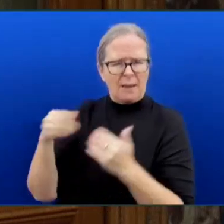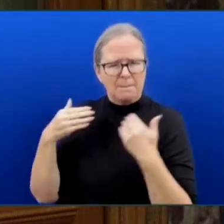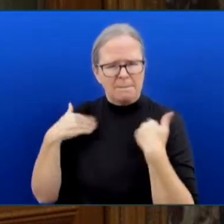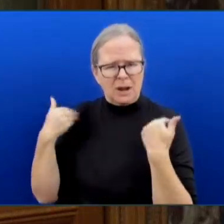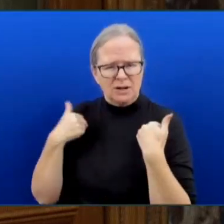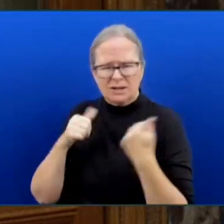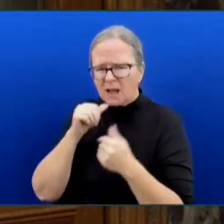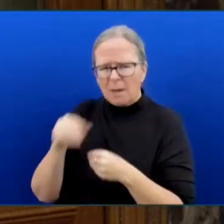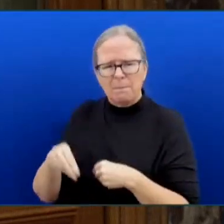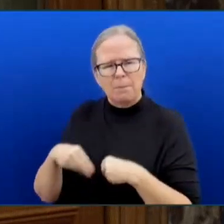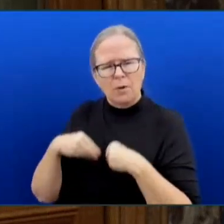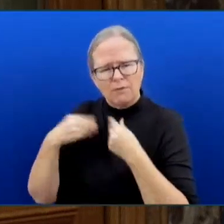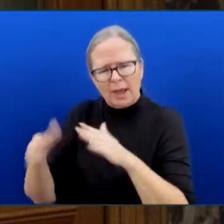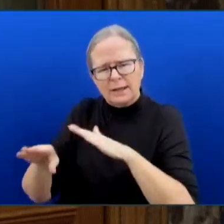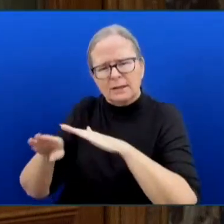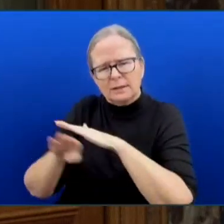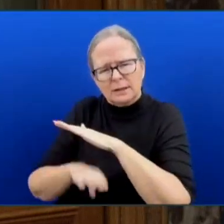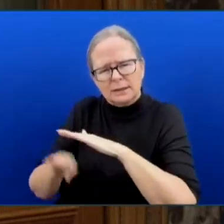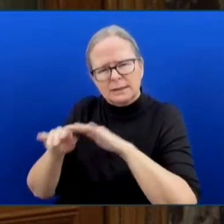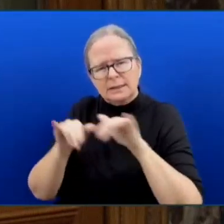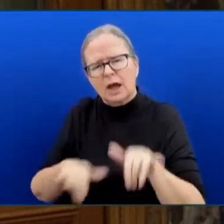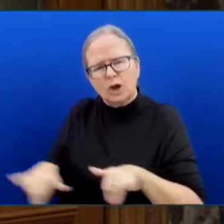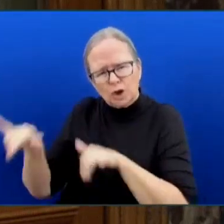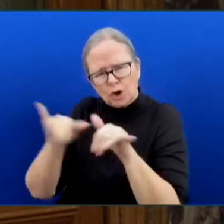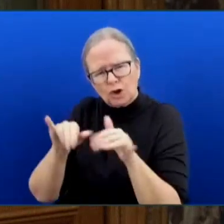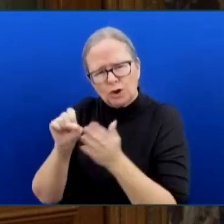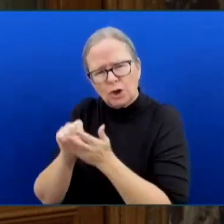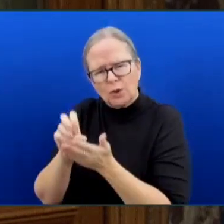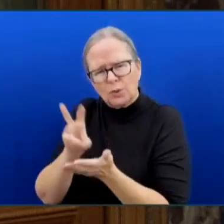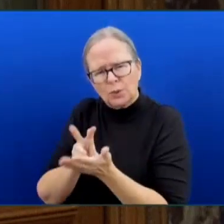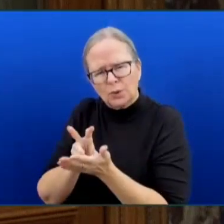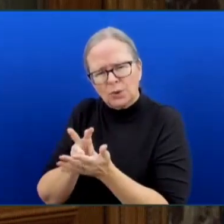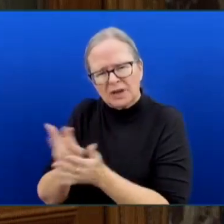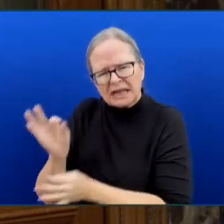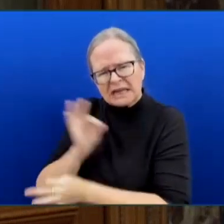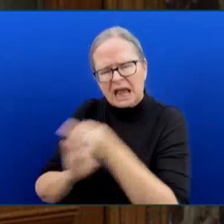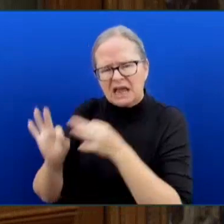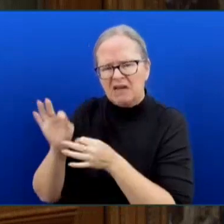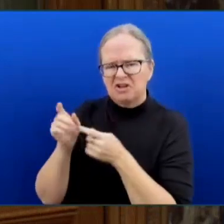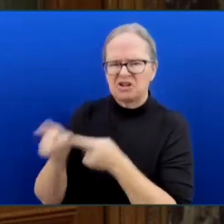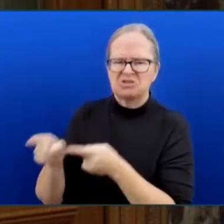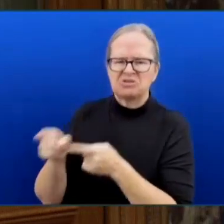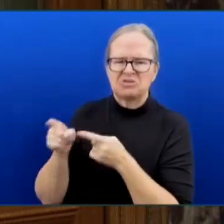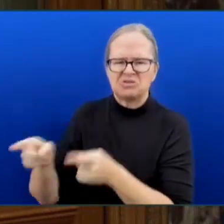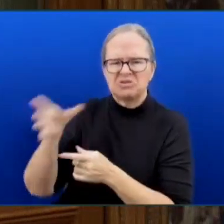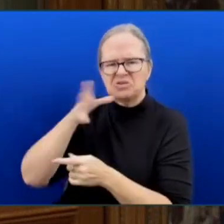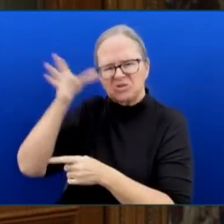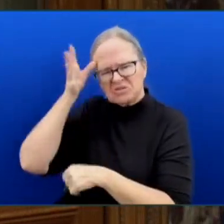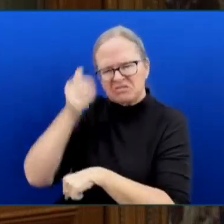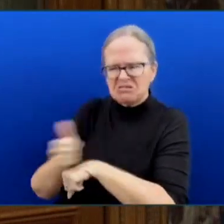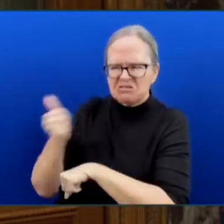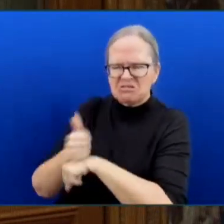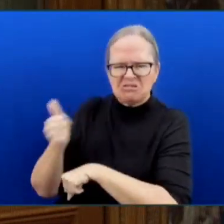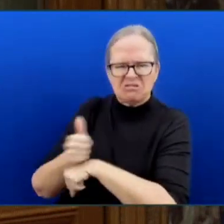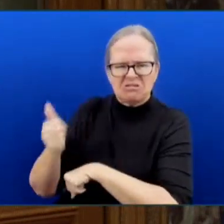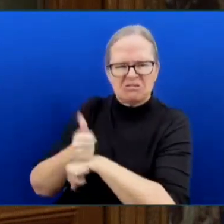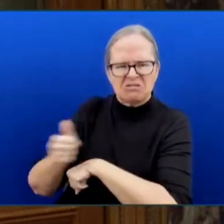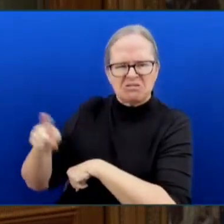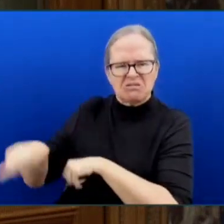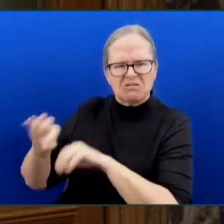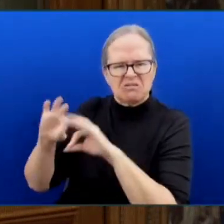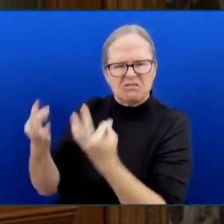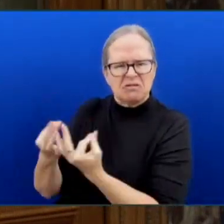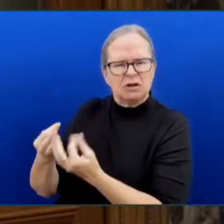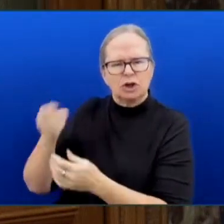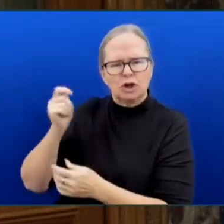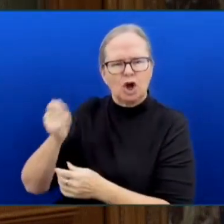accountable. The judge called for, quote, ethical, moral, and legal consequences for the level of neglect. Mr. Speaker,